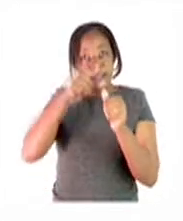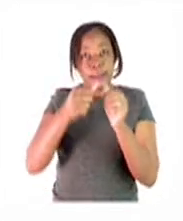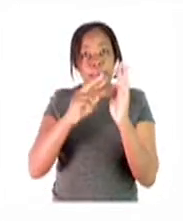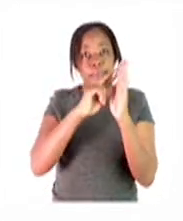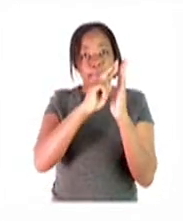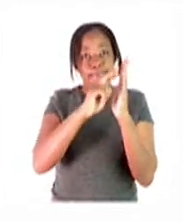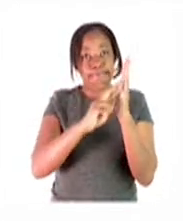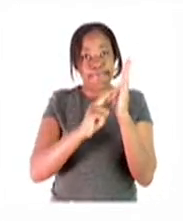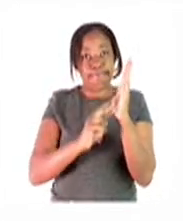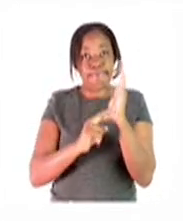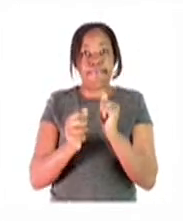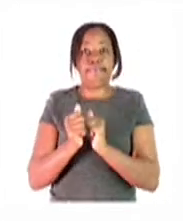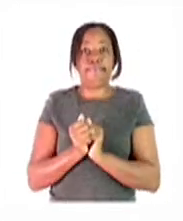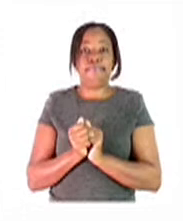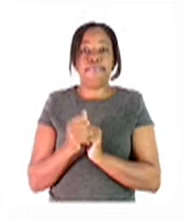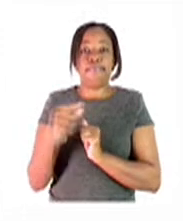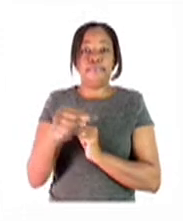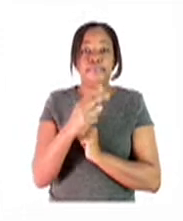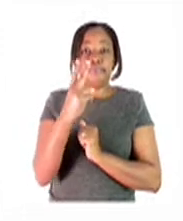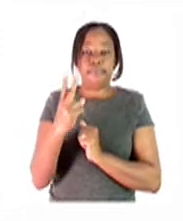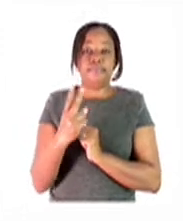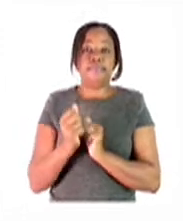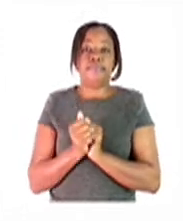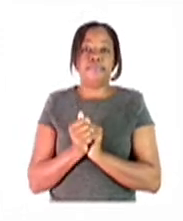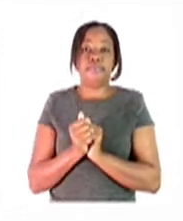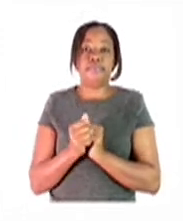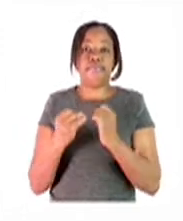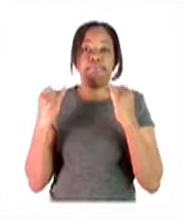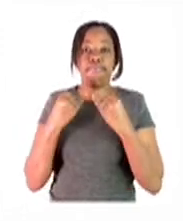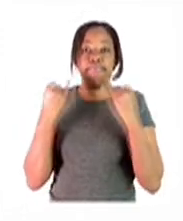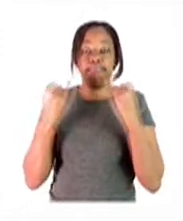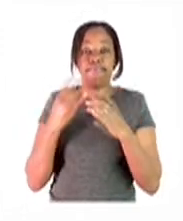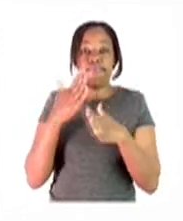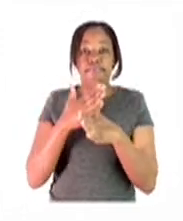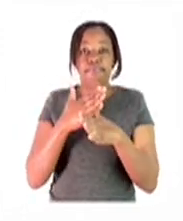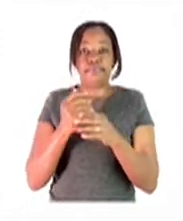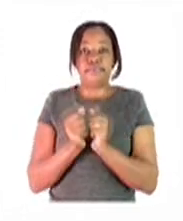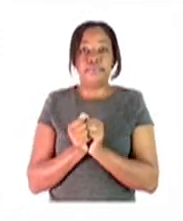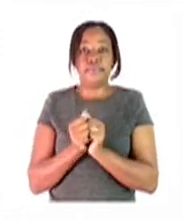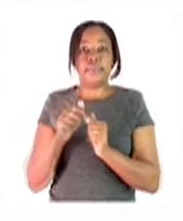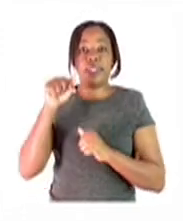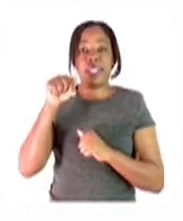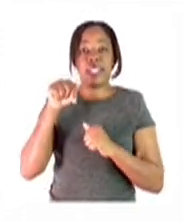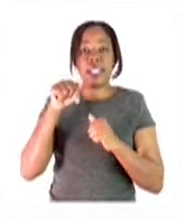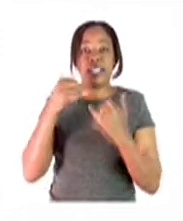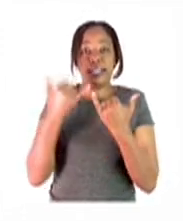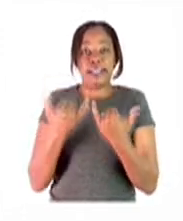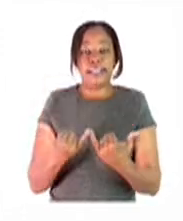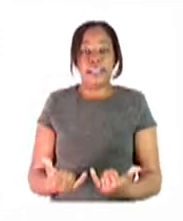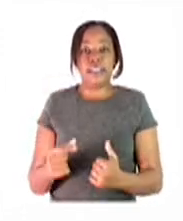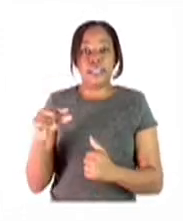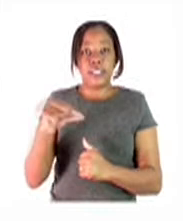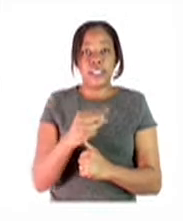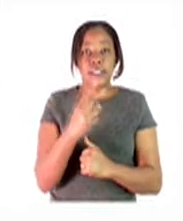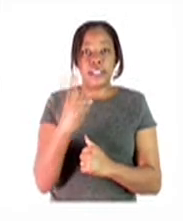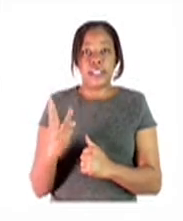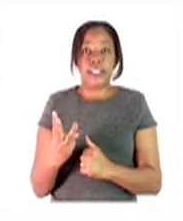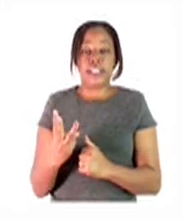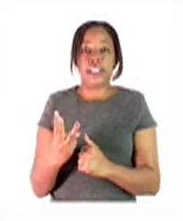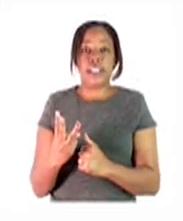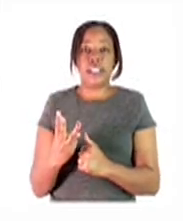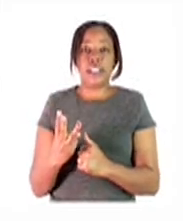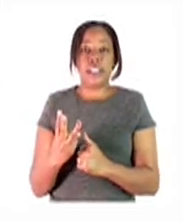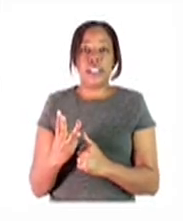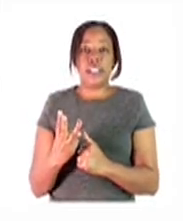work. Now I'm going to take the grade 3 over to page 15, but the grade 2s, if you happen to finish